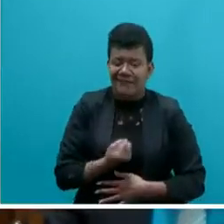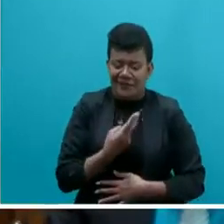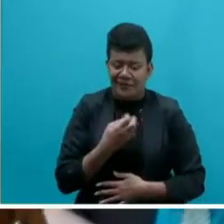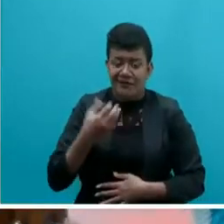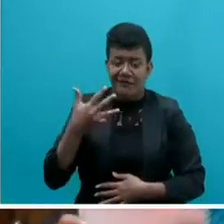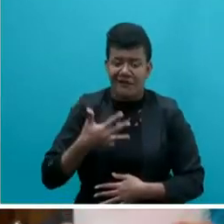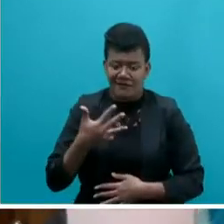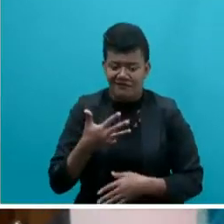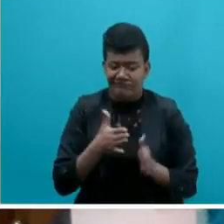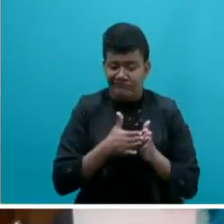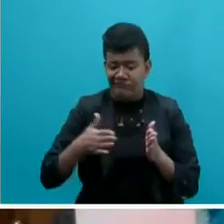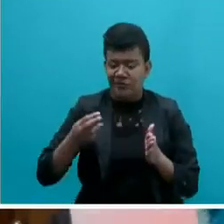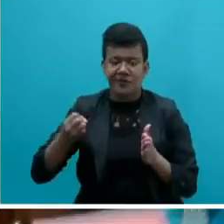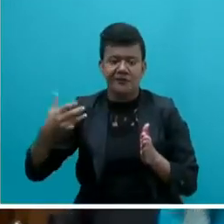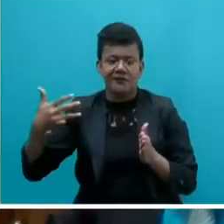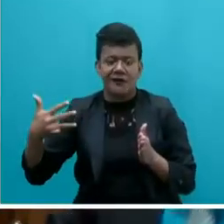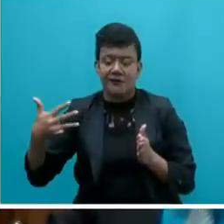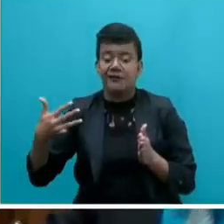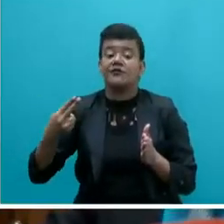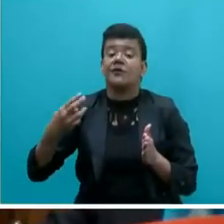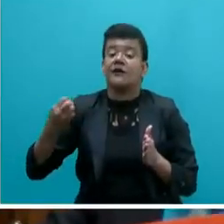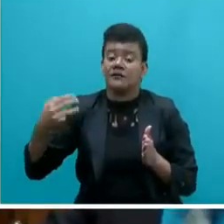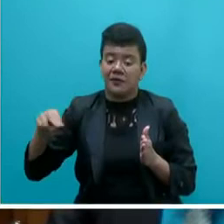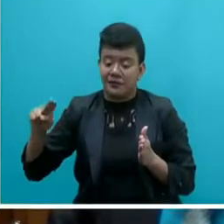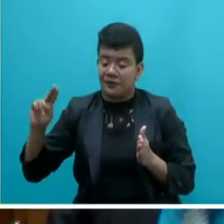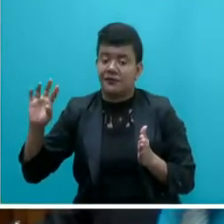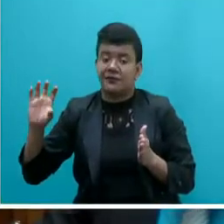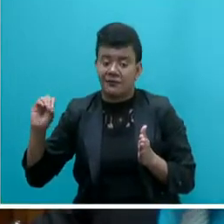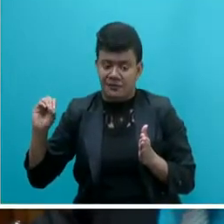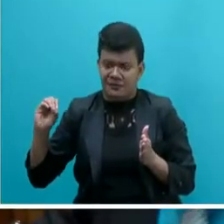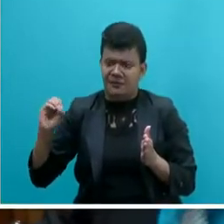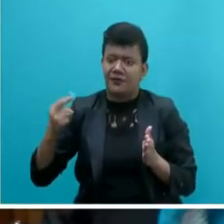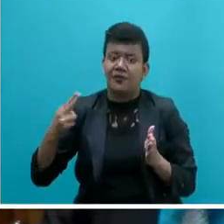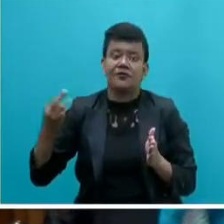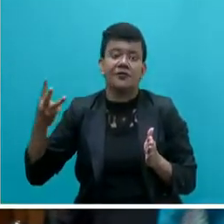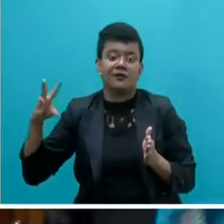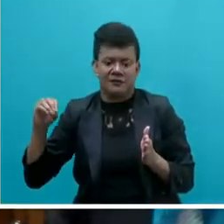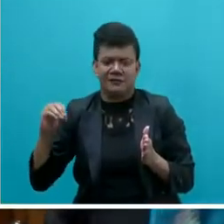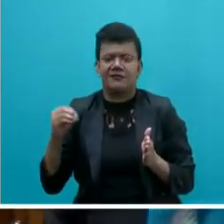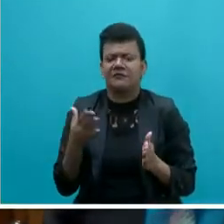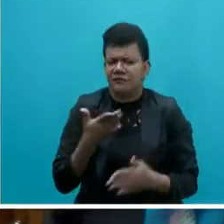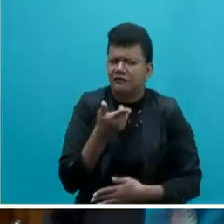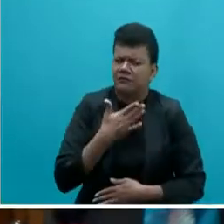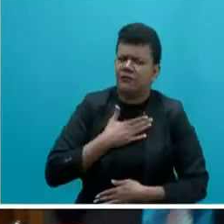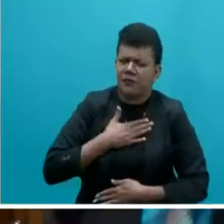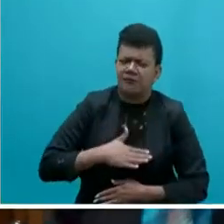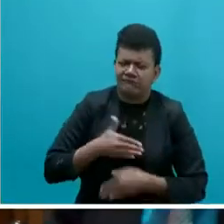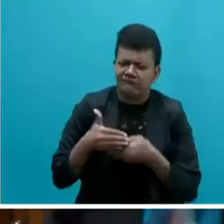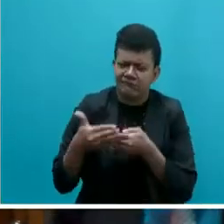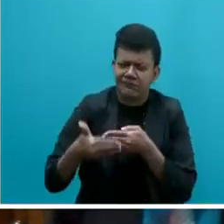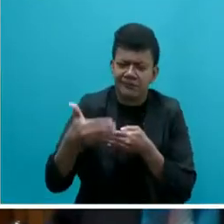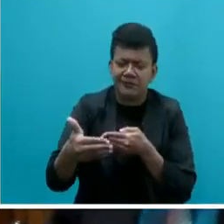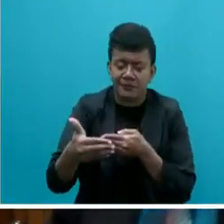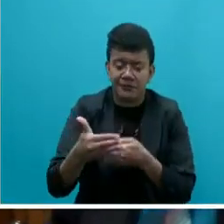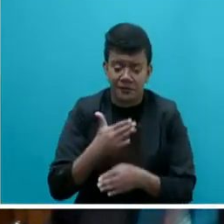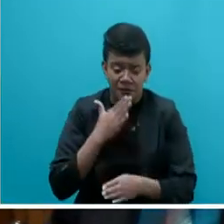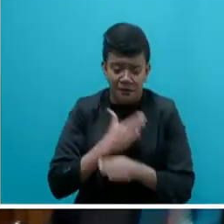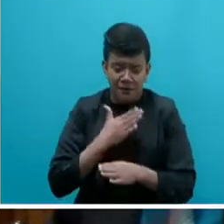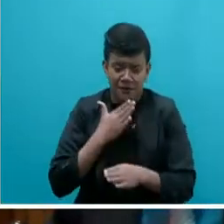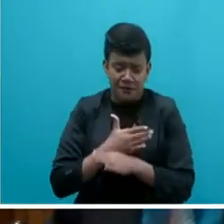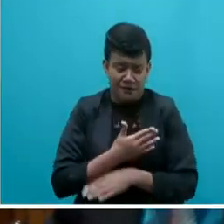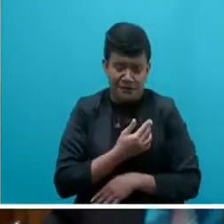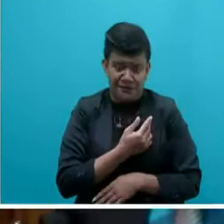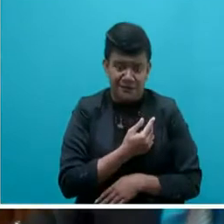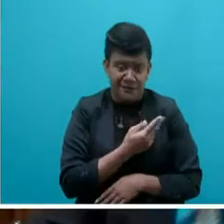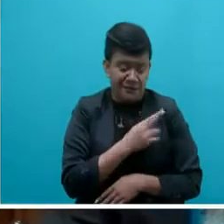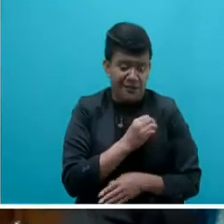and 2019 and 2020 fiscal year. The works from start of last fiscal year 2018-2019 till date